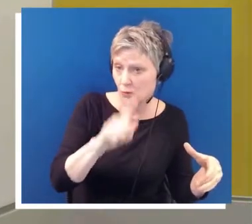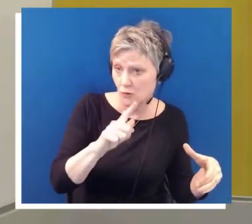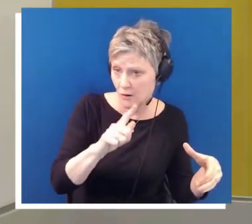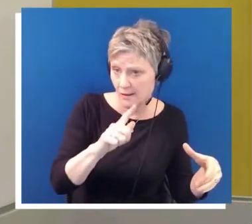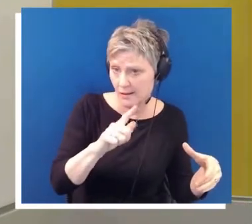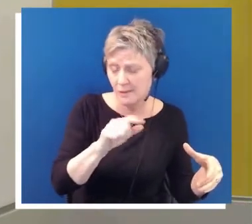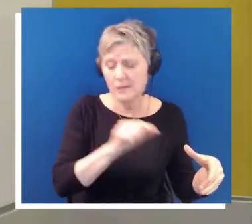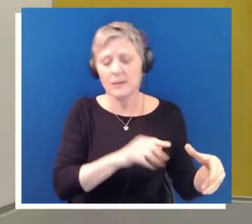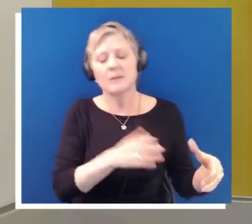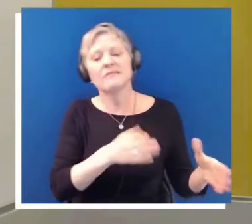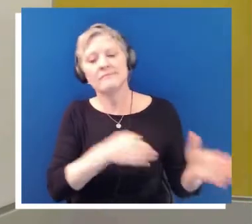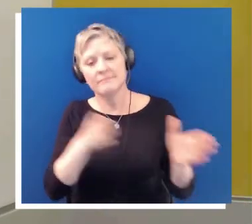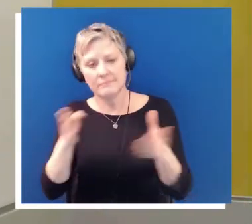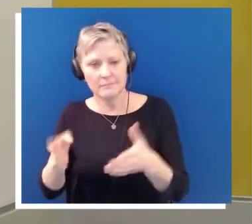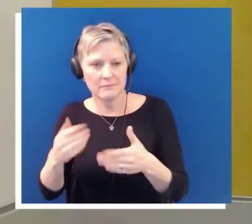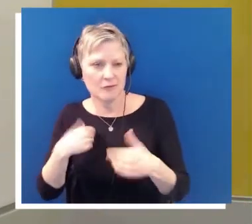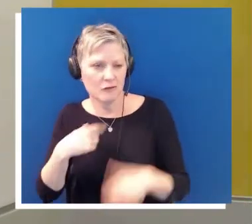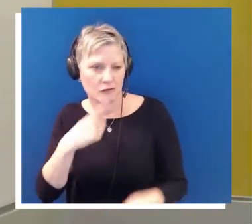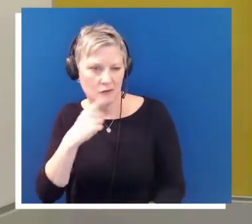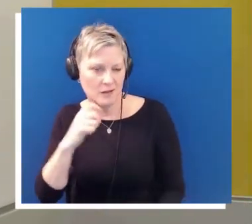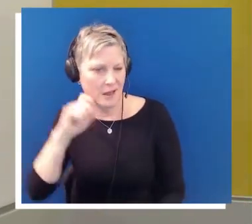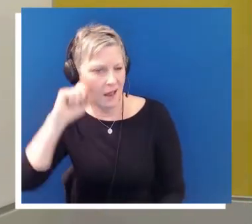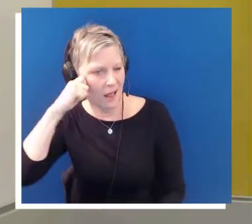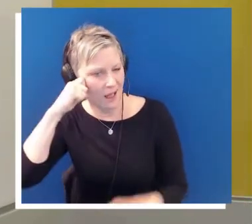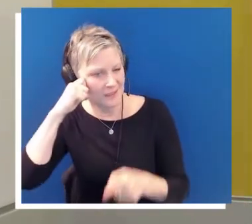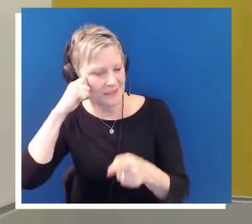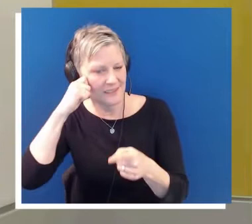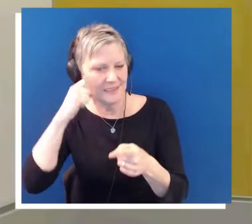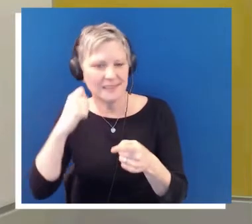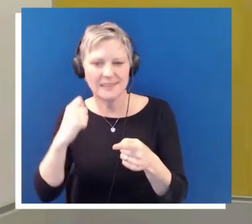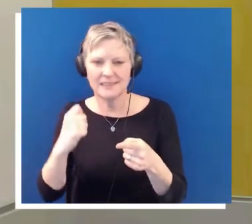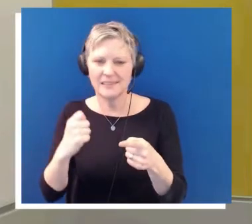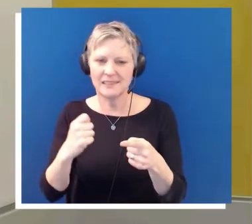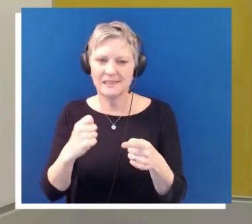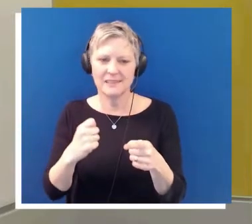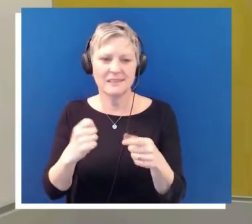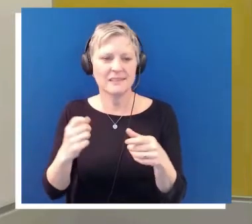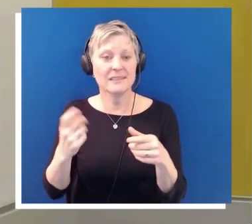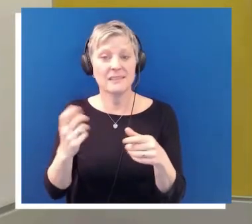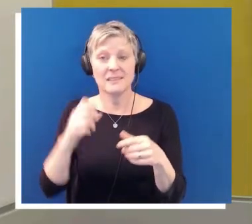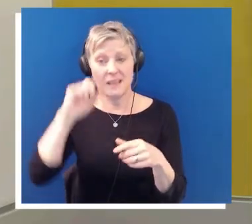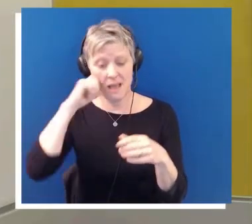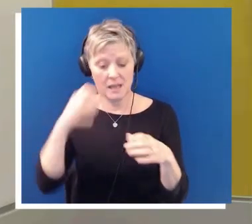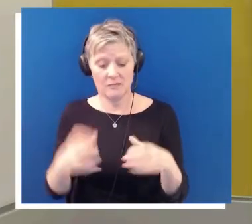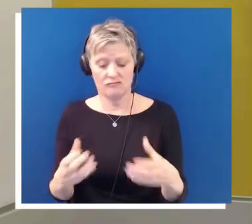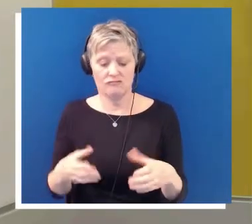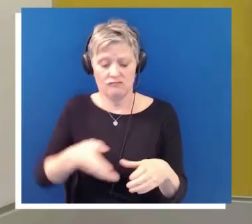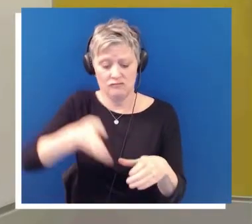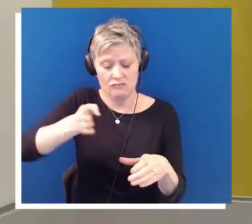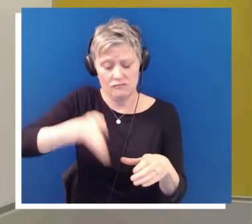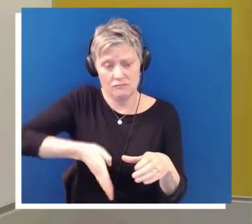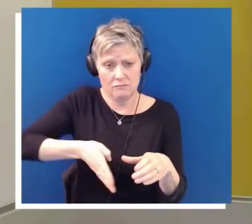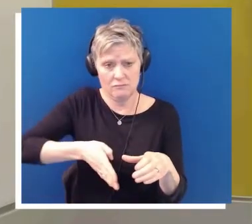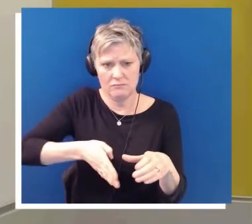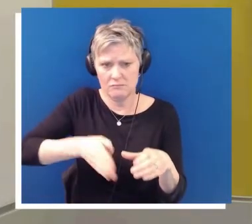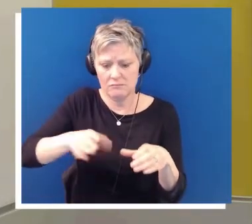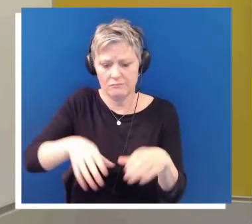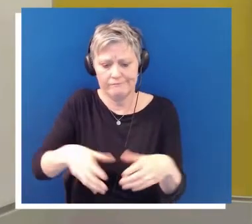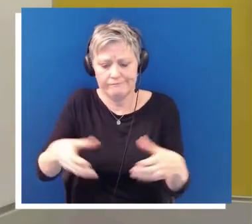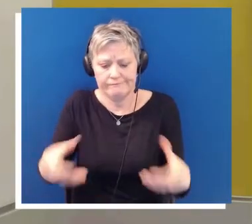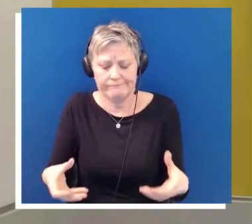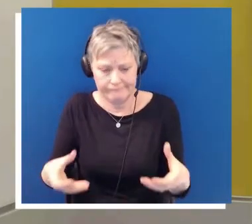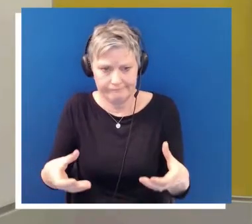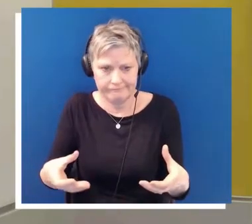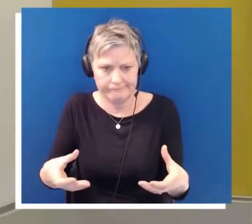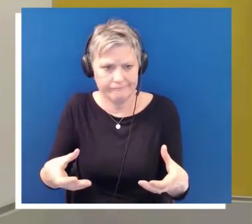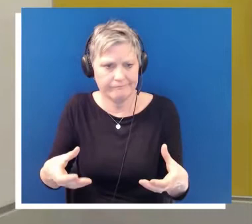and we're just going to thinly slice it. So what I want to do is I want to go right down the middle, leave the core in there. I'm just going to peel these onions